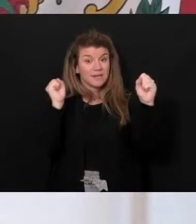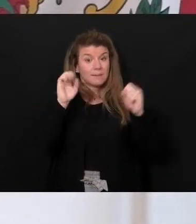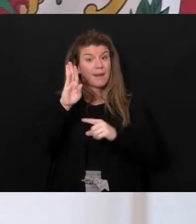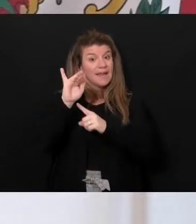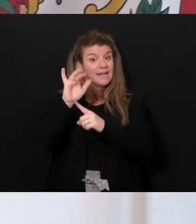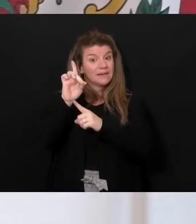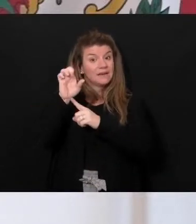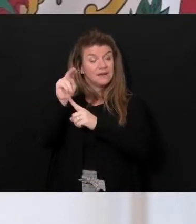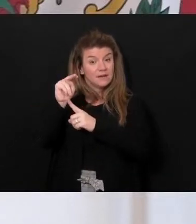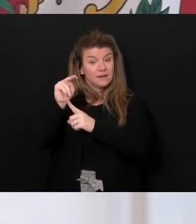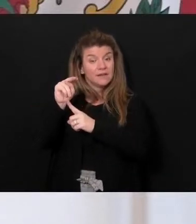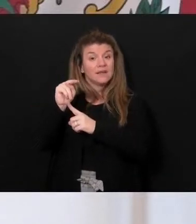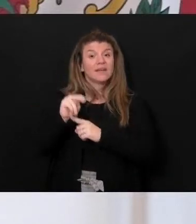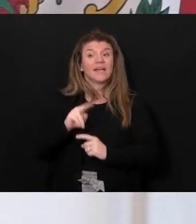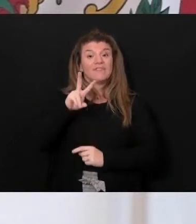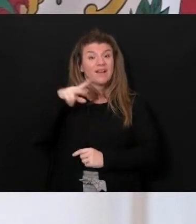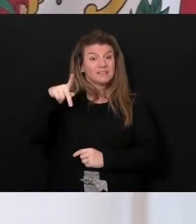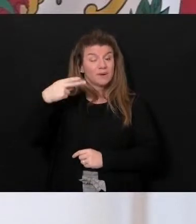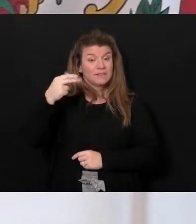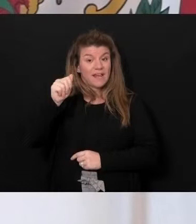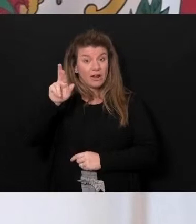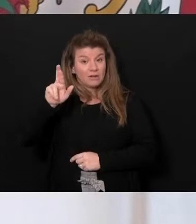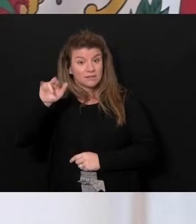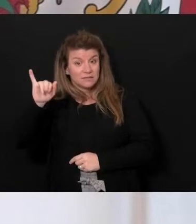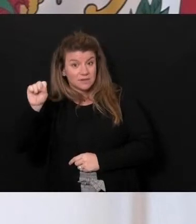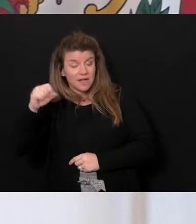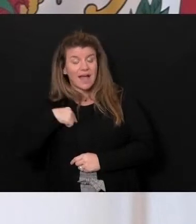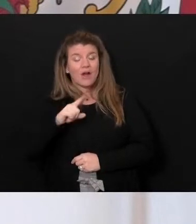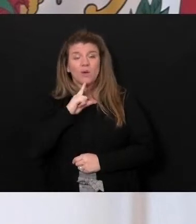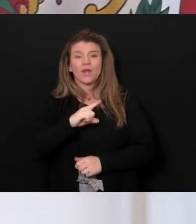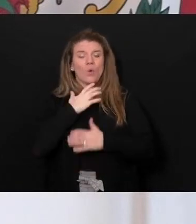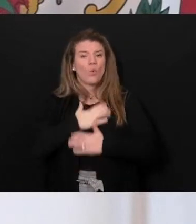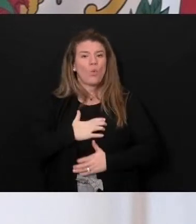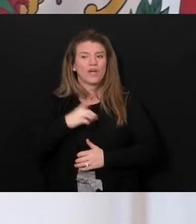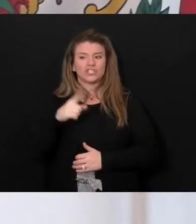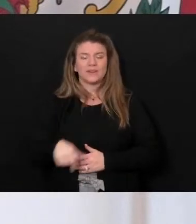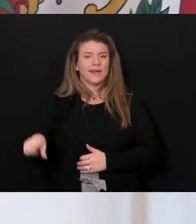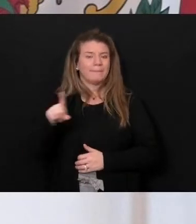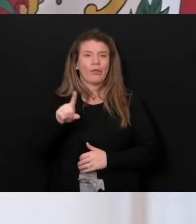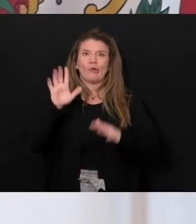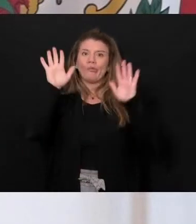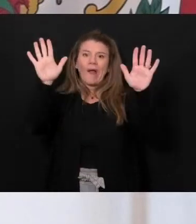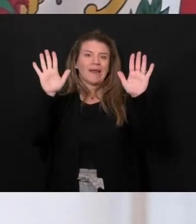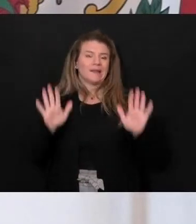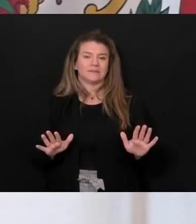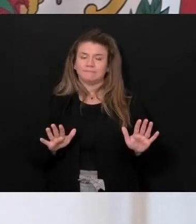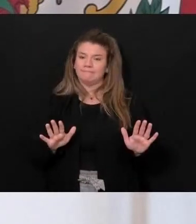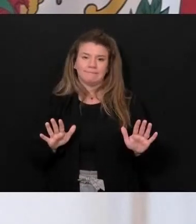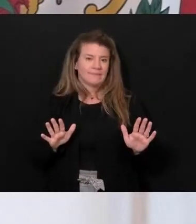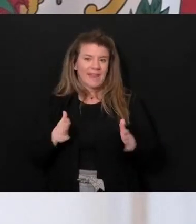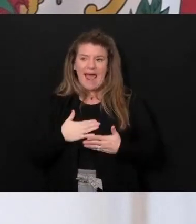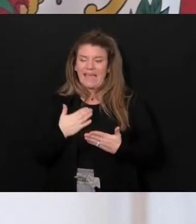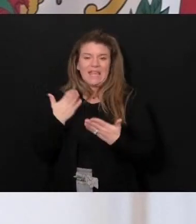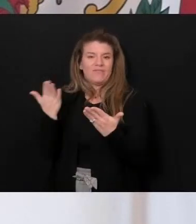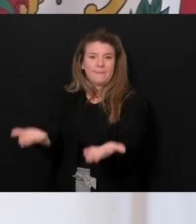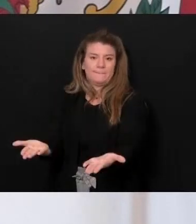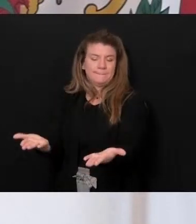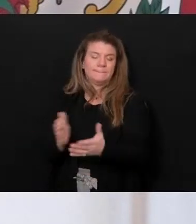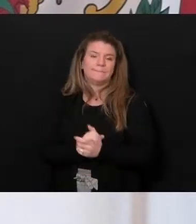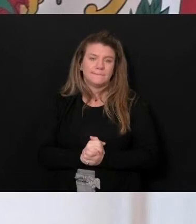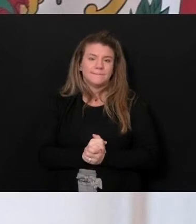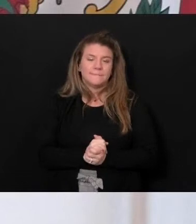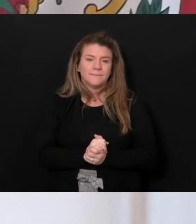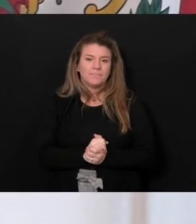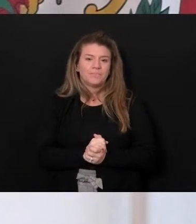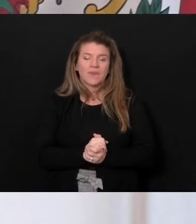Biden, and Vice President Harris, and wish them all the greatness that I could possibly wish them.